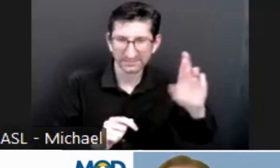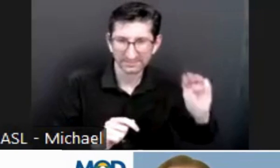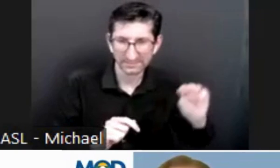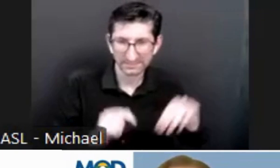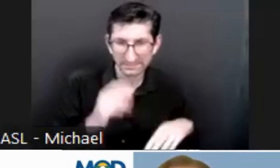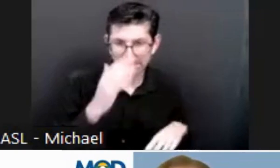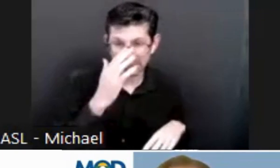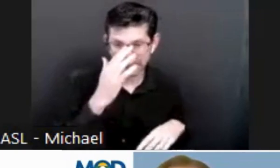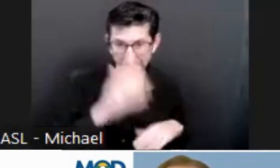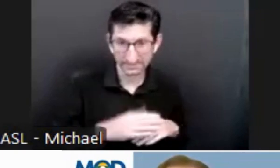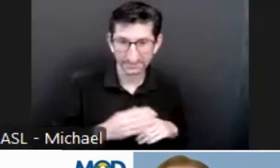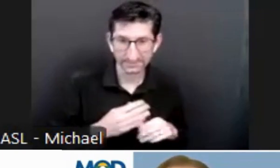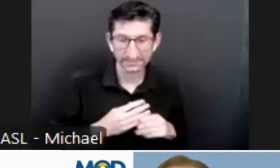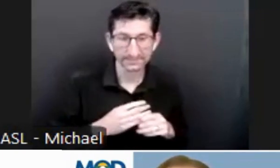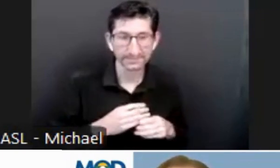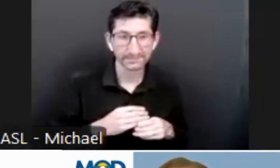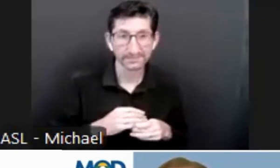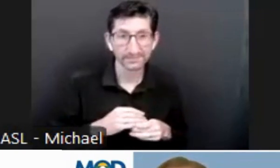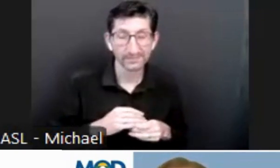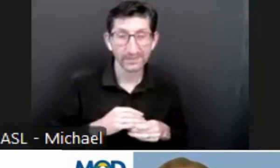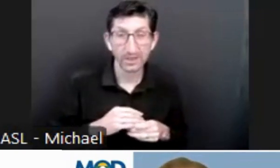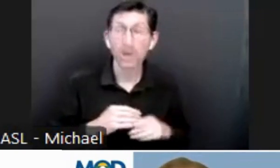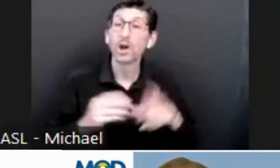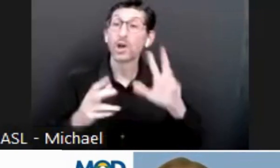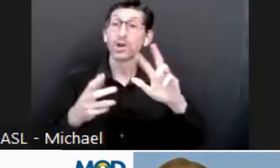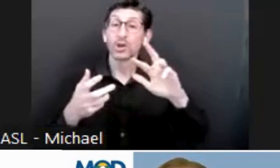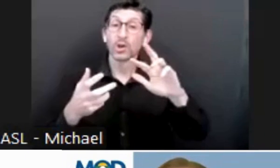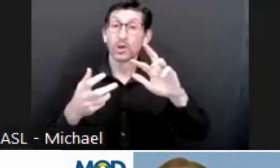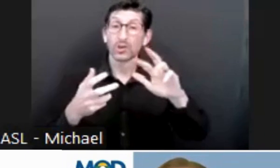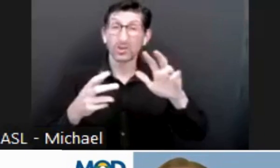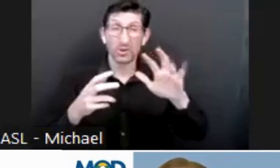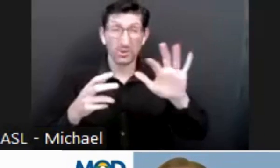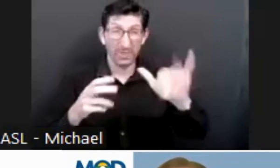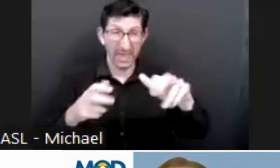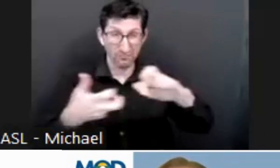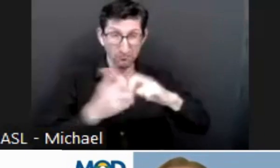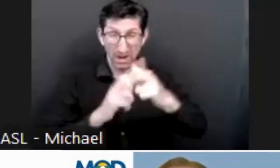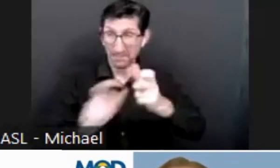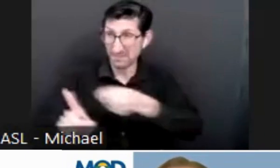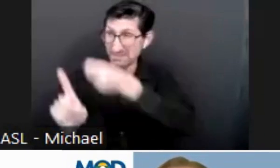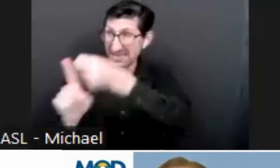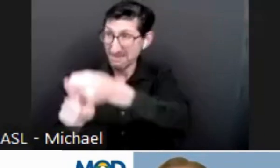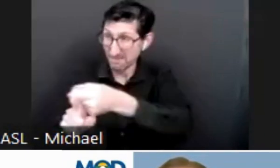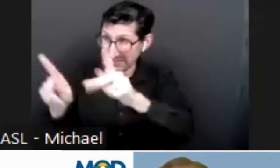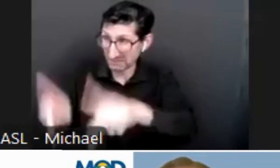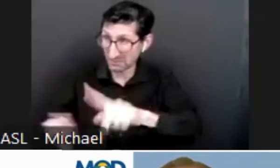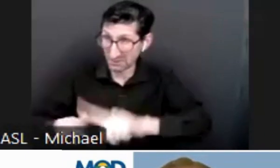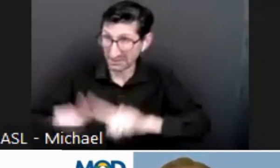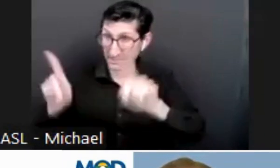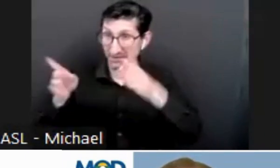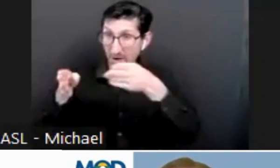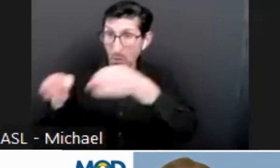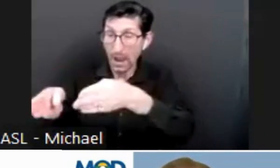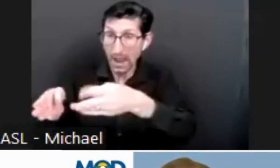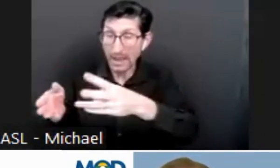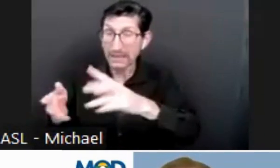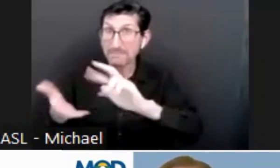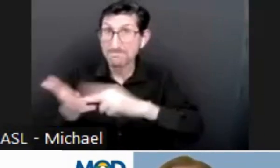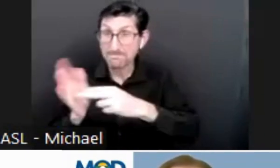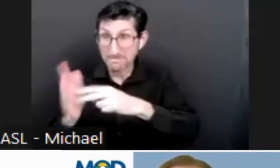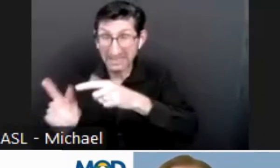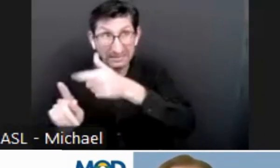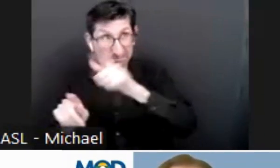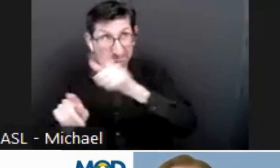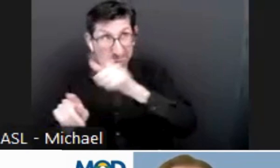So these examples show that even though an issue impacts someone with a disability differently, it doesn't mean that the accommodation